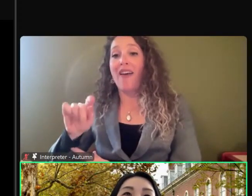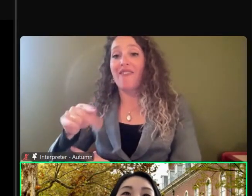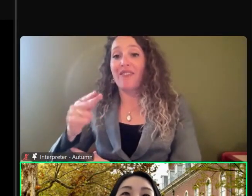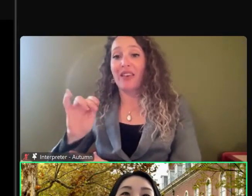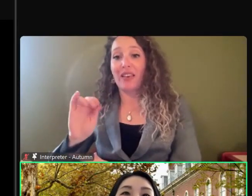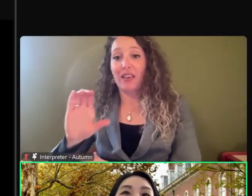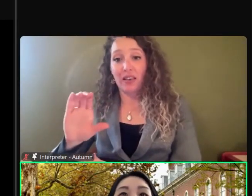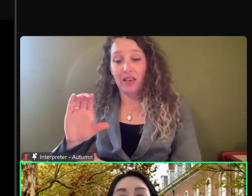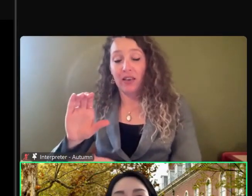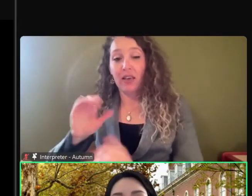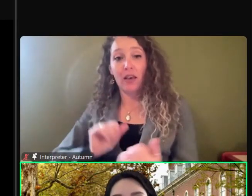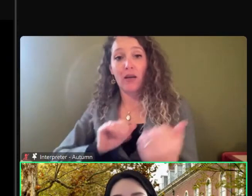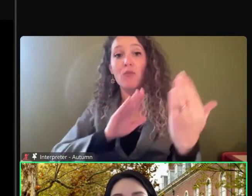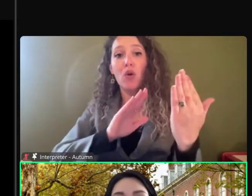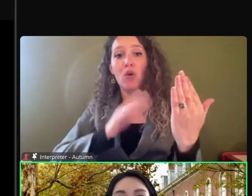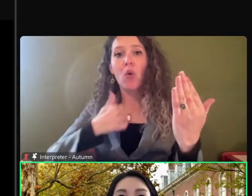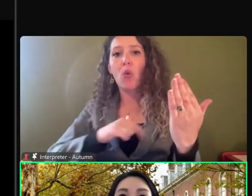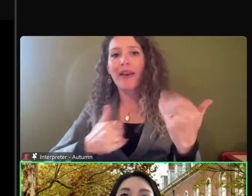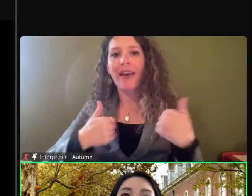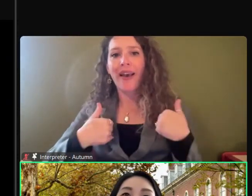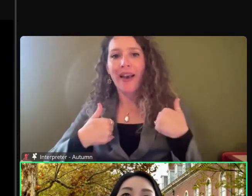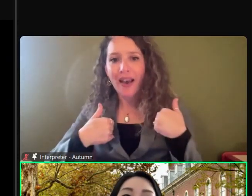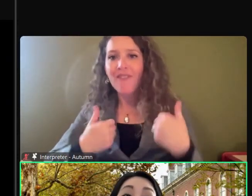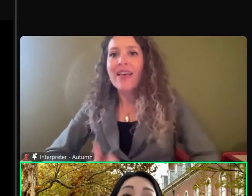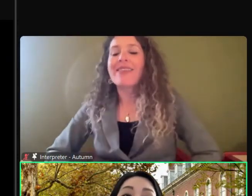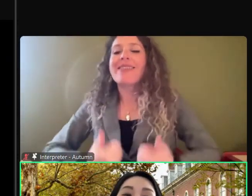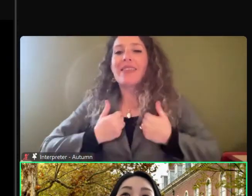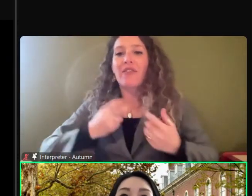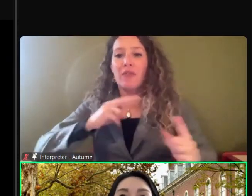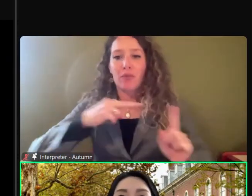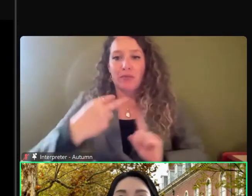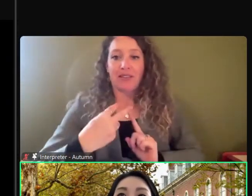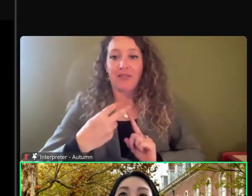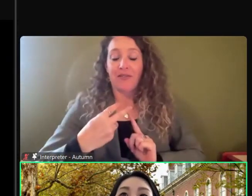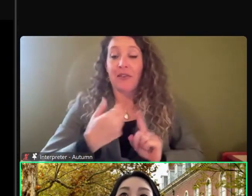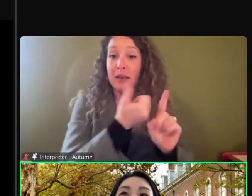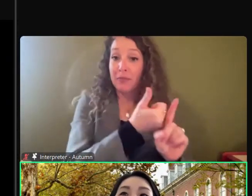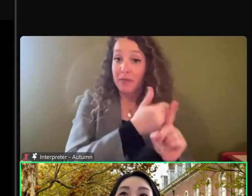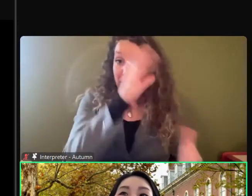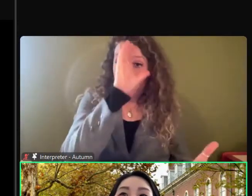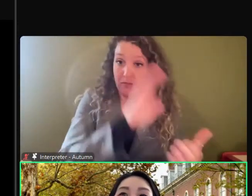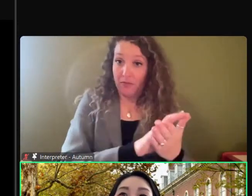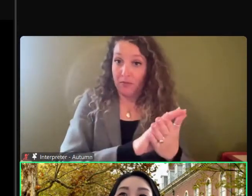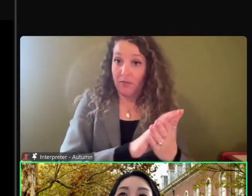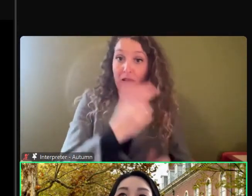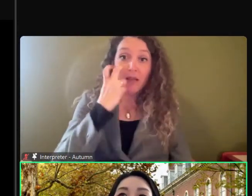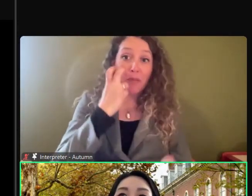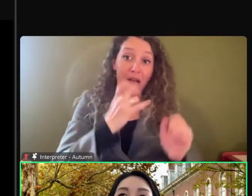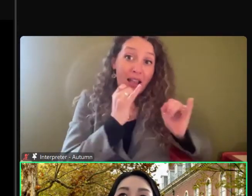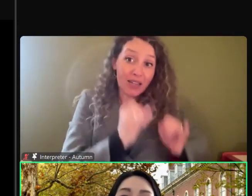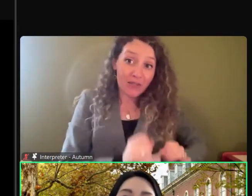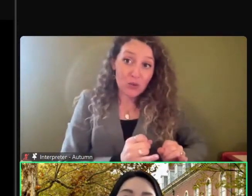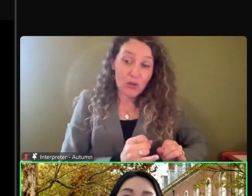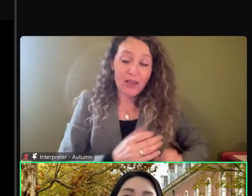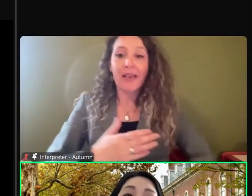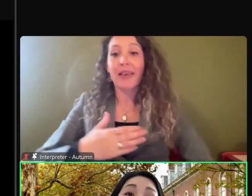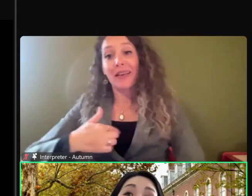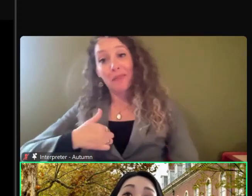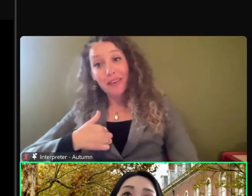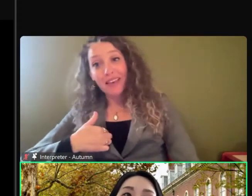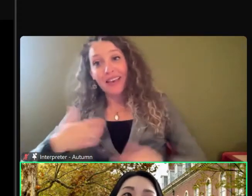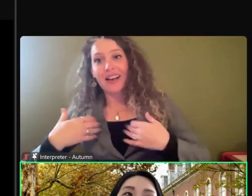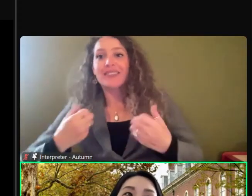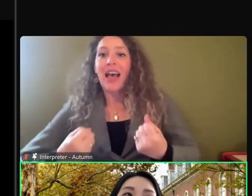contribute lived perspectives. His as a blind individual, and mine as a healthcare researcher